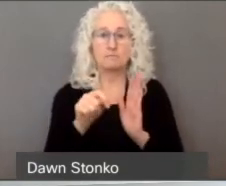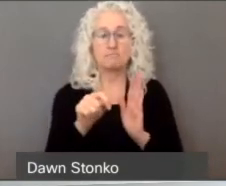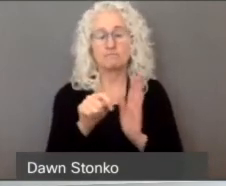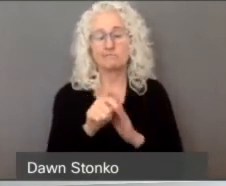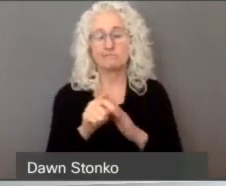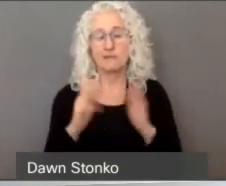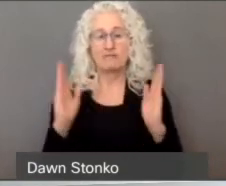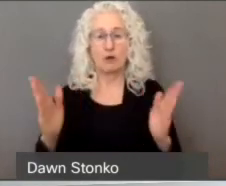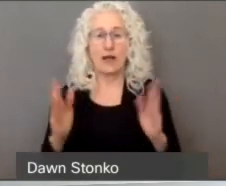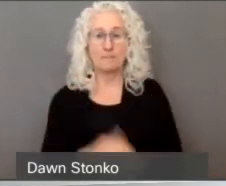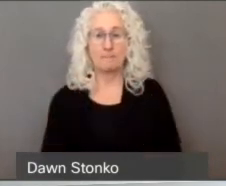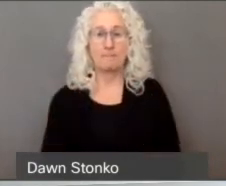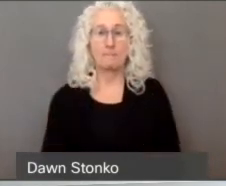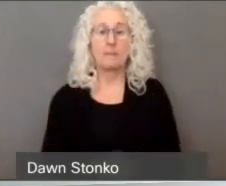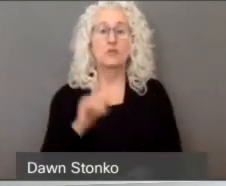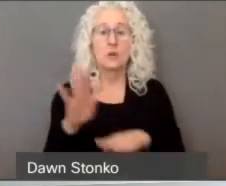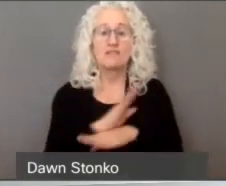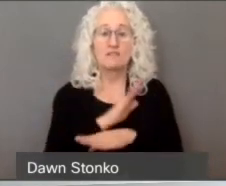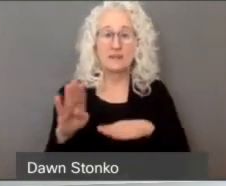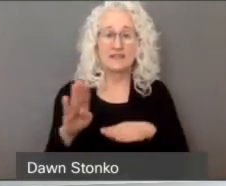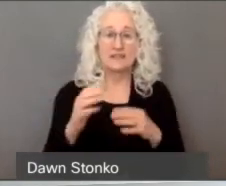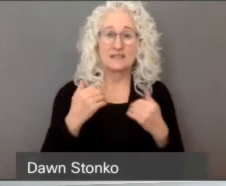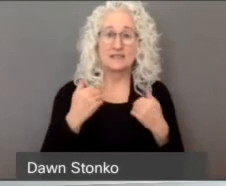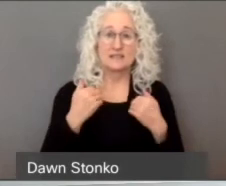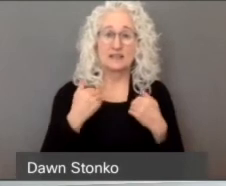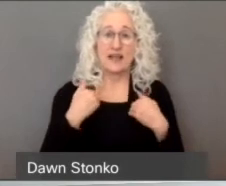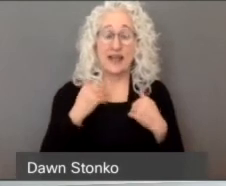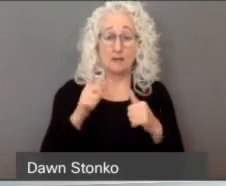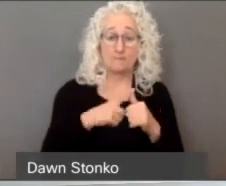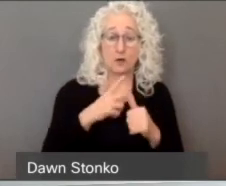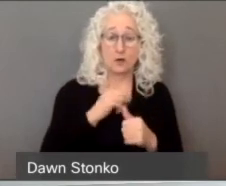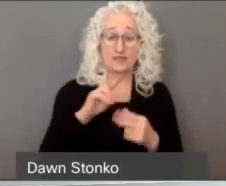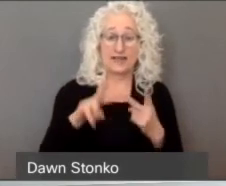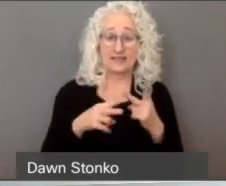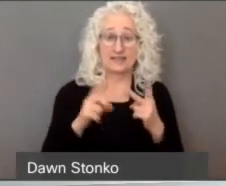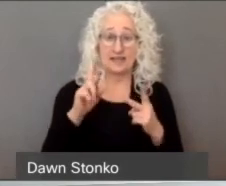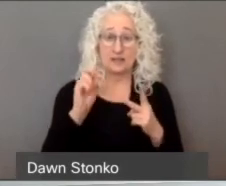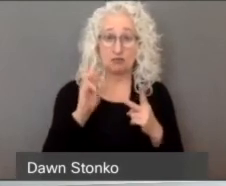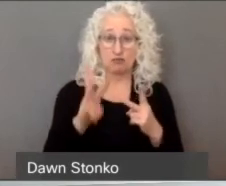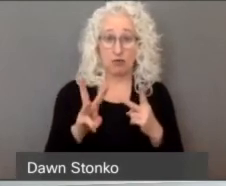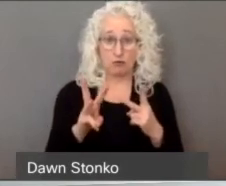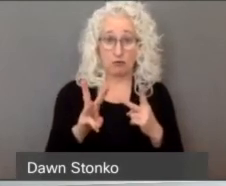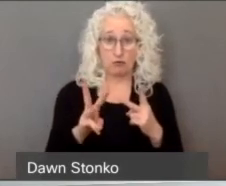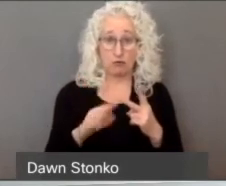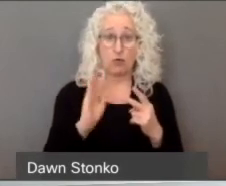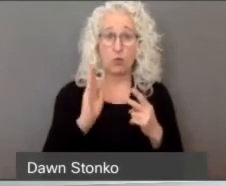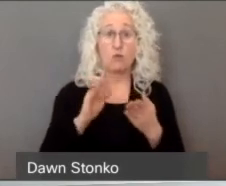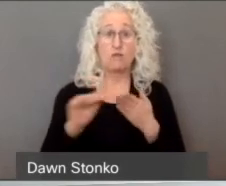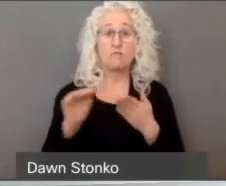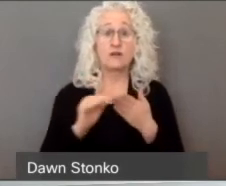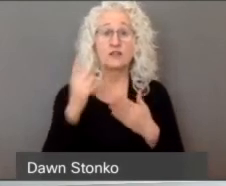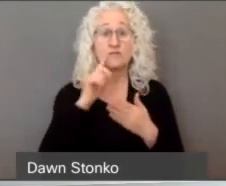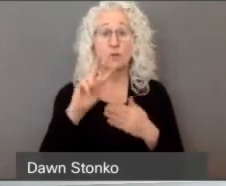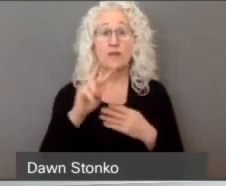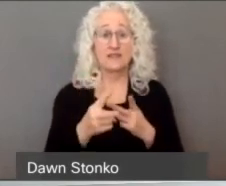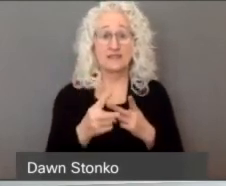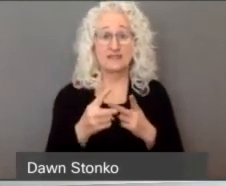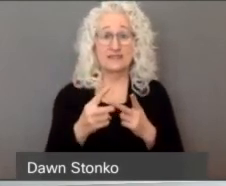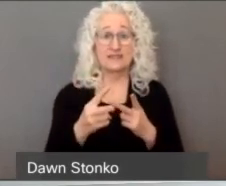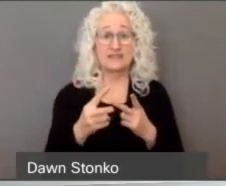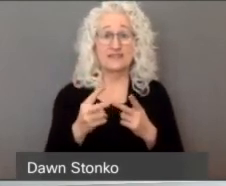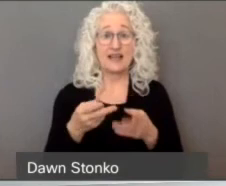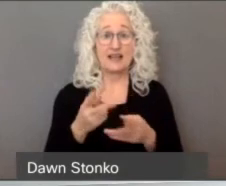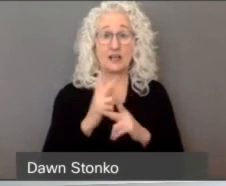Okay, if a business has taken a first and second draw loan, will the forgiveness for the second loan include the